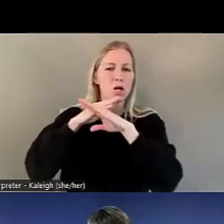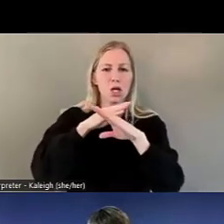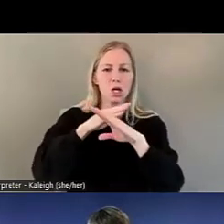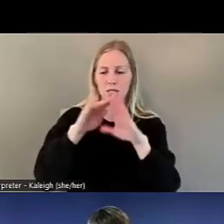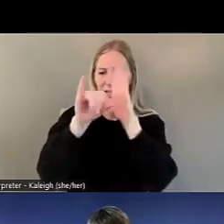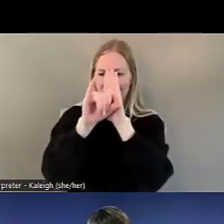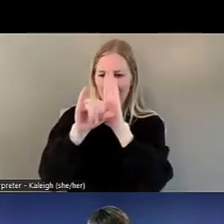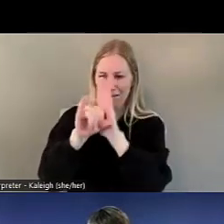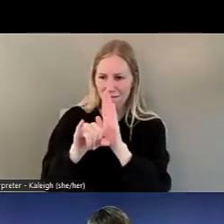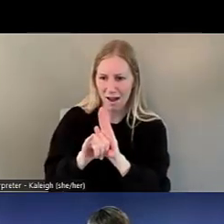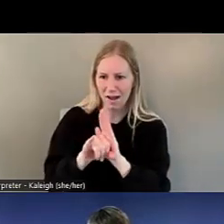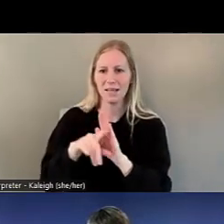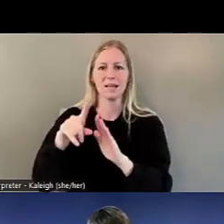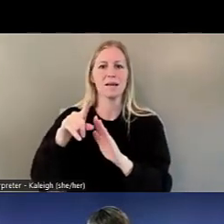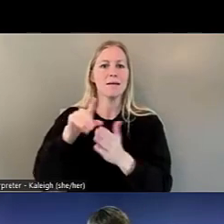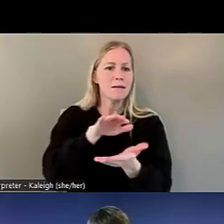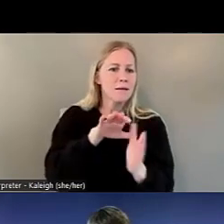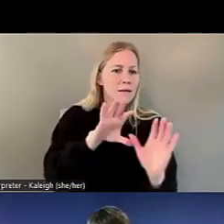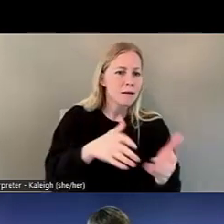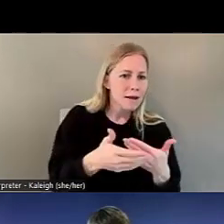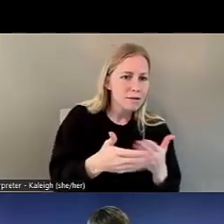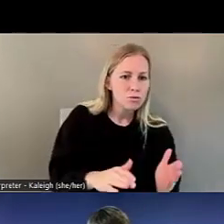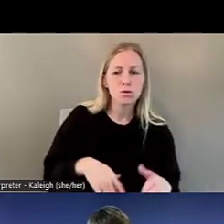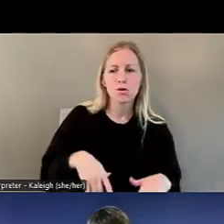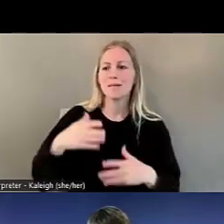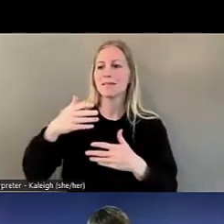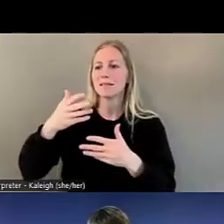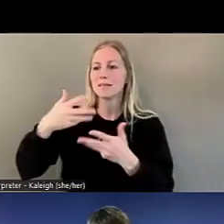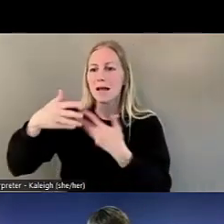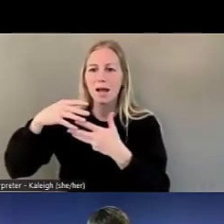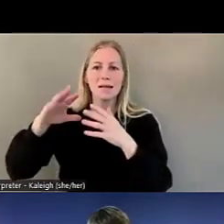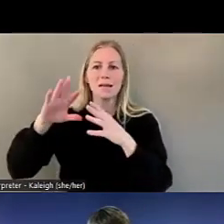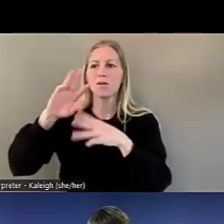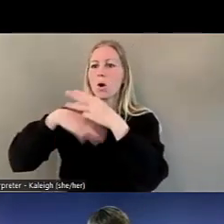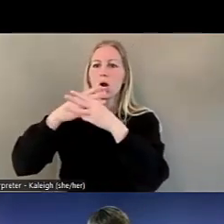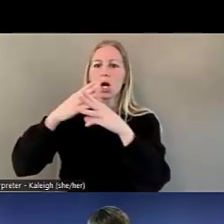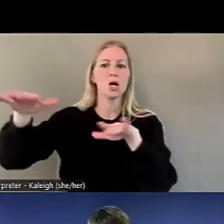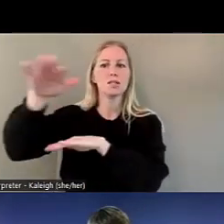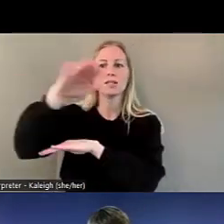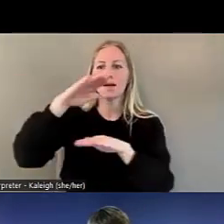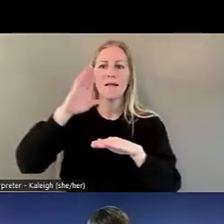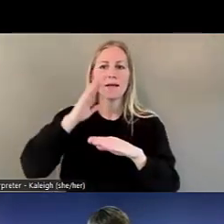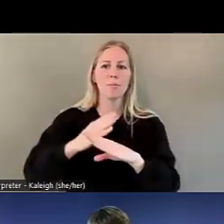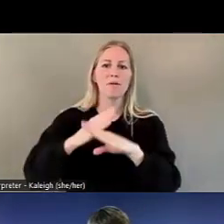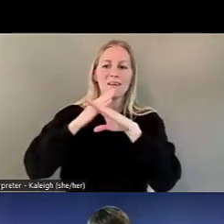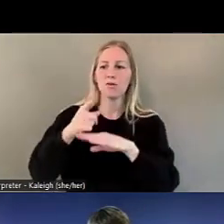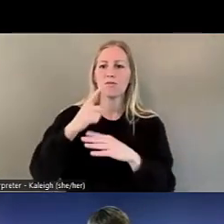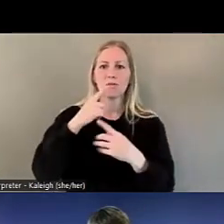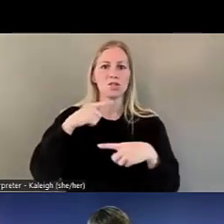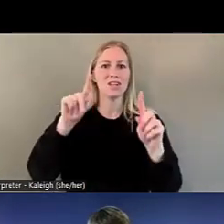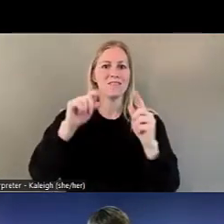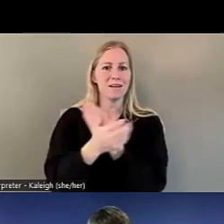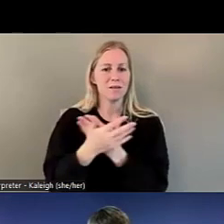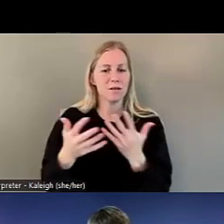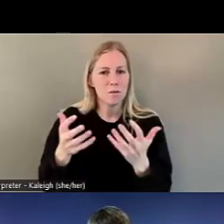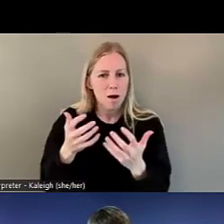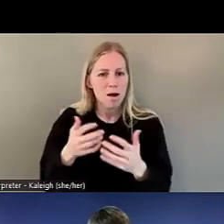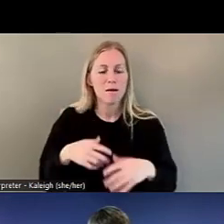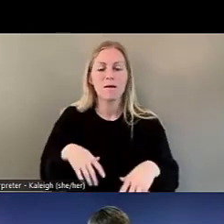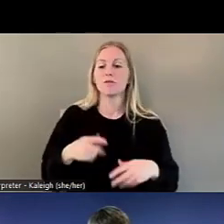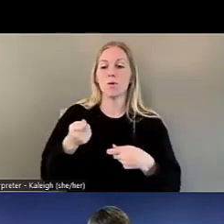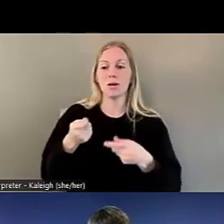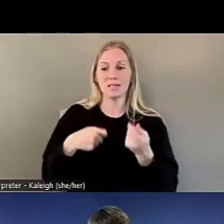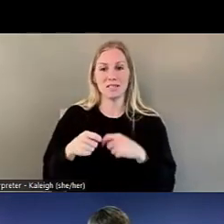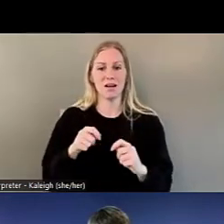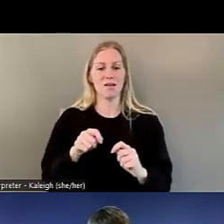world that might be preventing that person from being able to achieve the things that they want to achieve? So rather than looking at the person as having